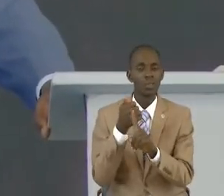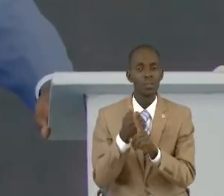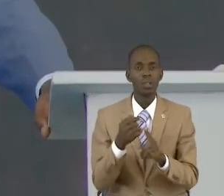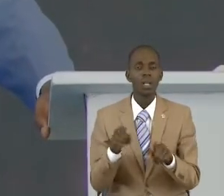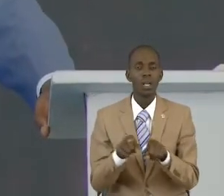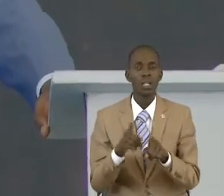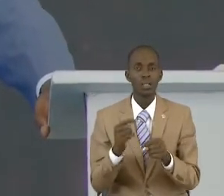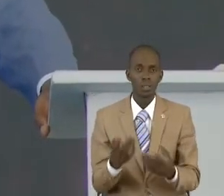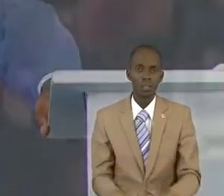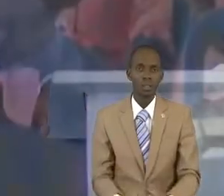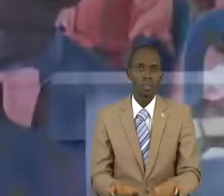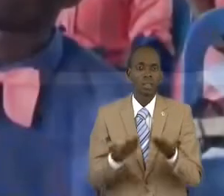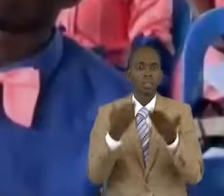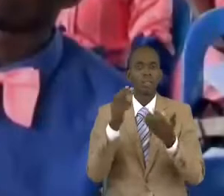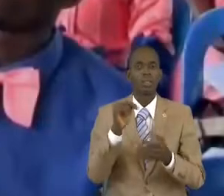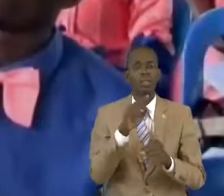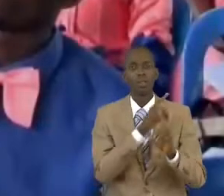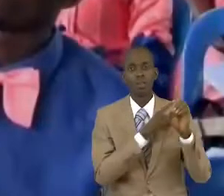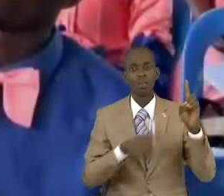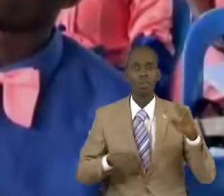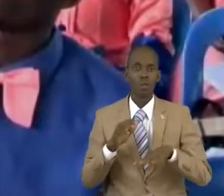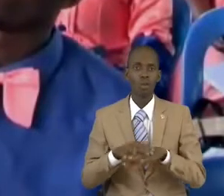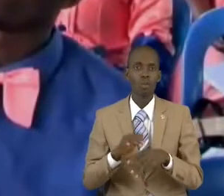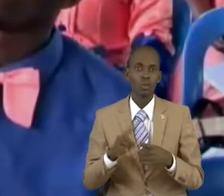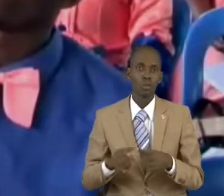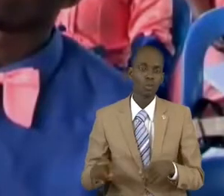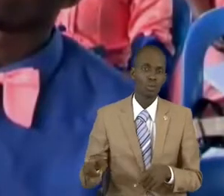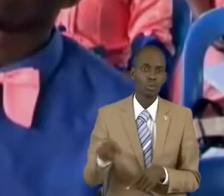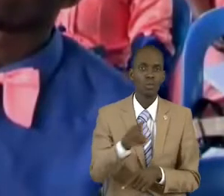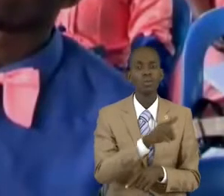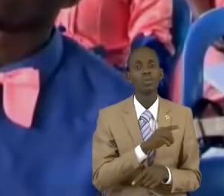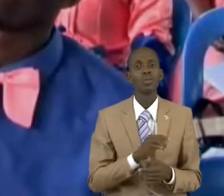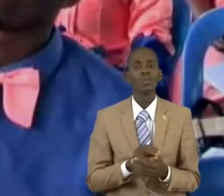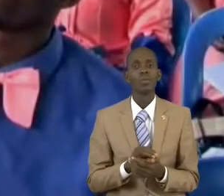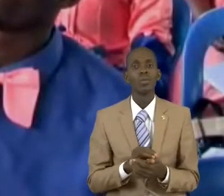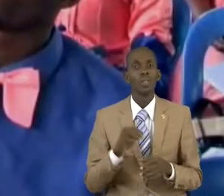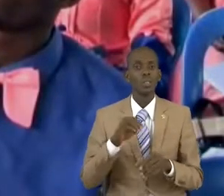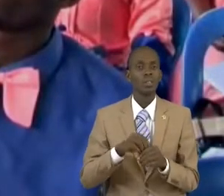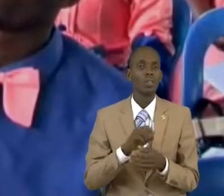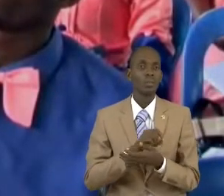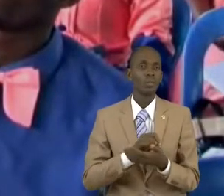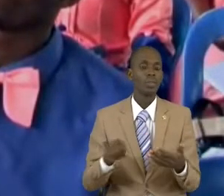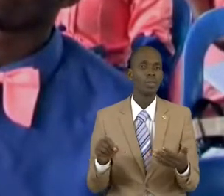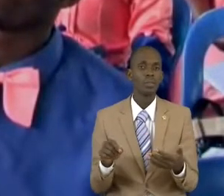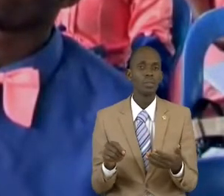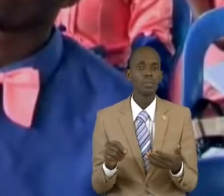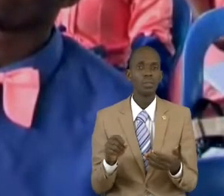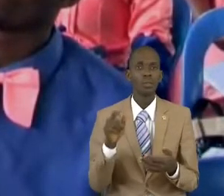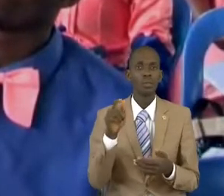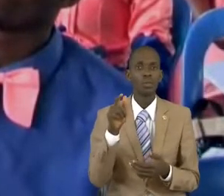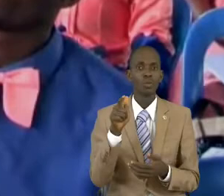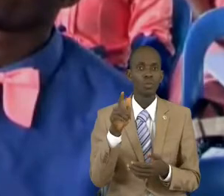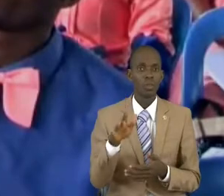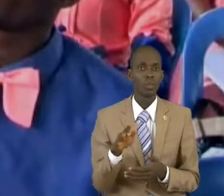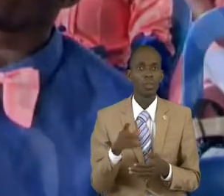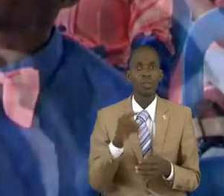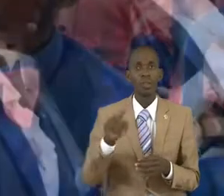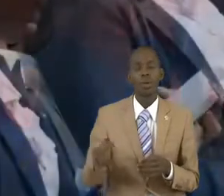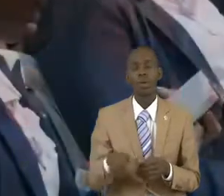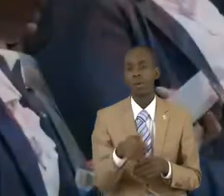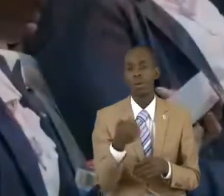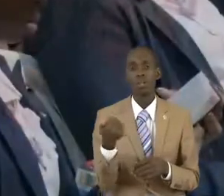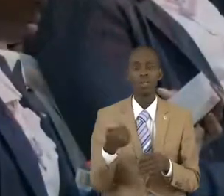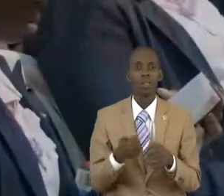unto them. Look at verse 25. The other disciples therefore